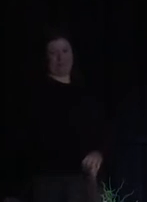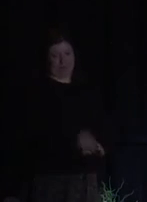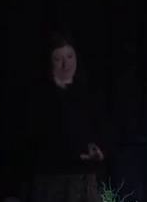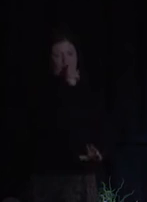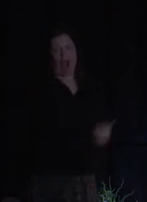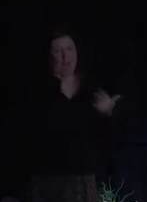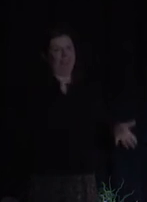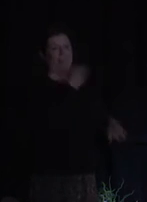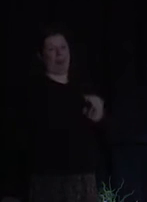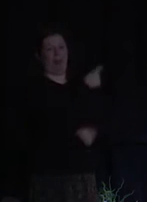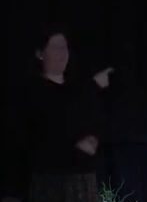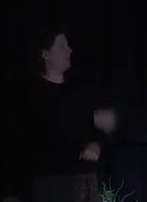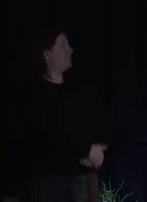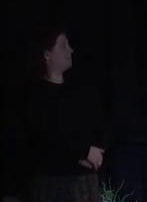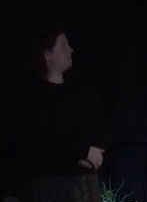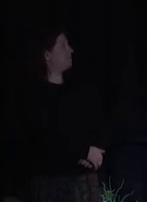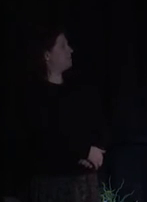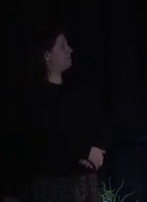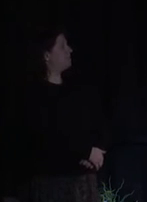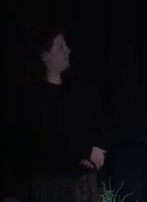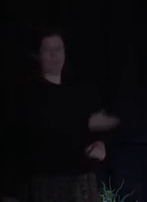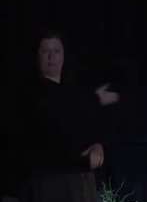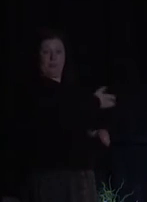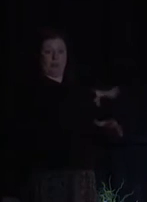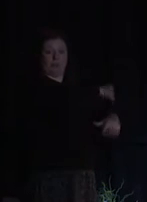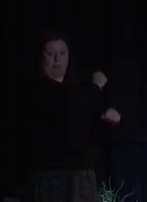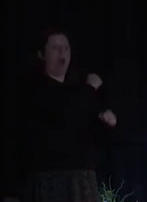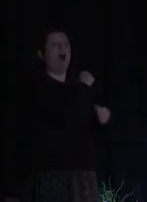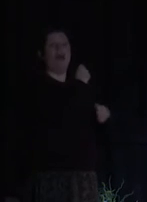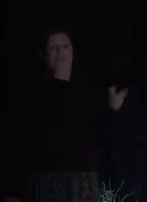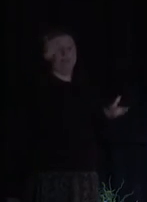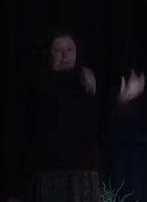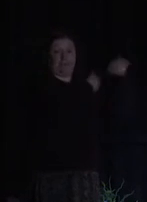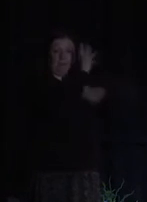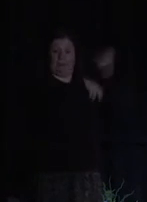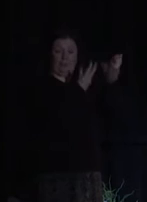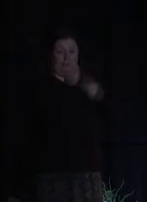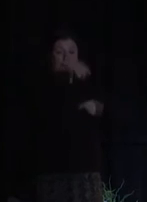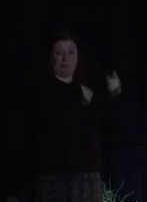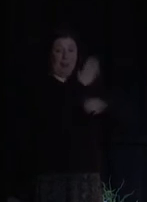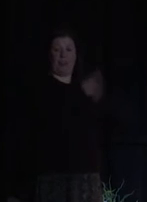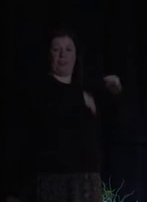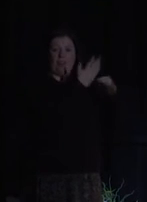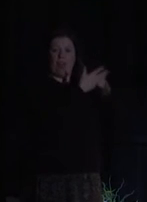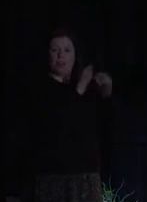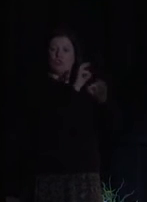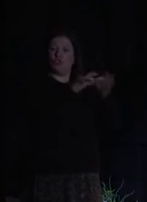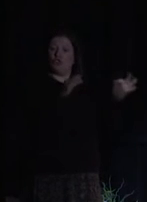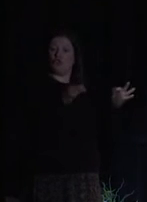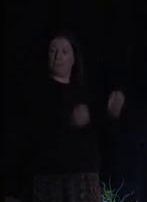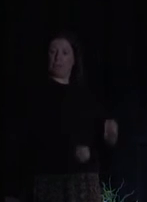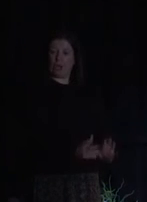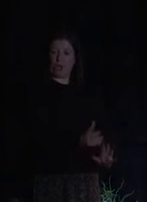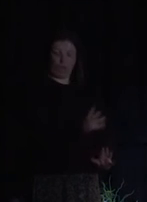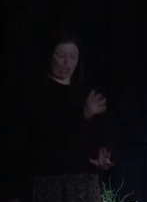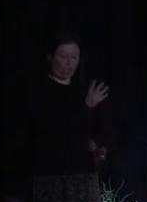prove it. That's what it looks like before it gets unraveled. And then at the end, rather ceremoniously, the string gets burnt, and then you're just left